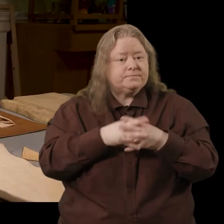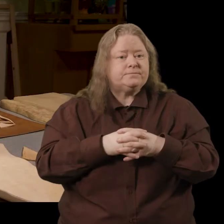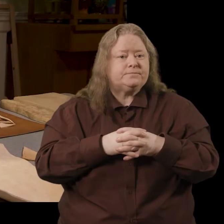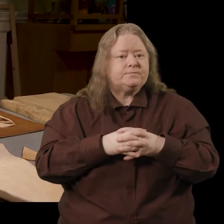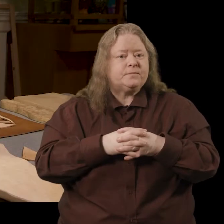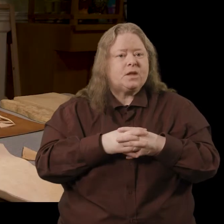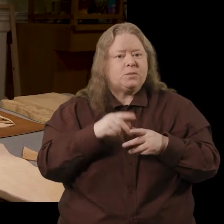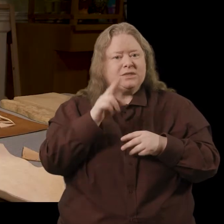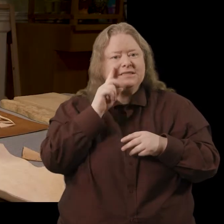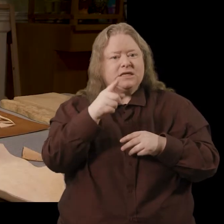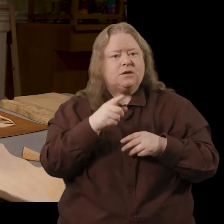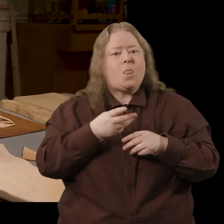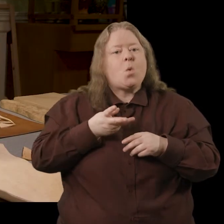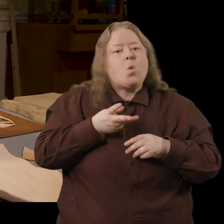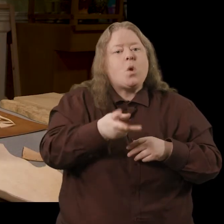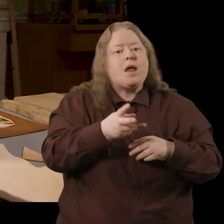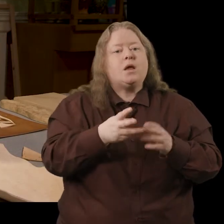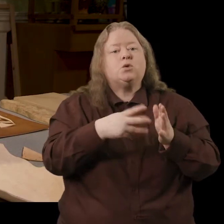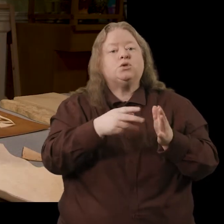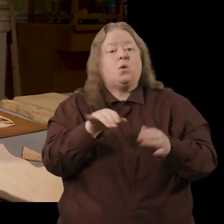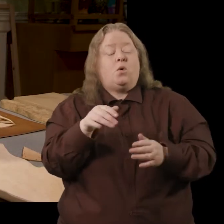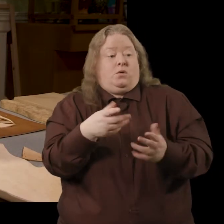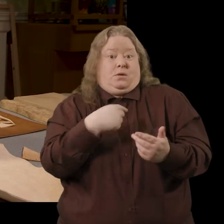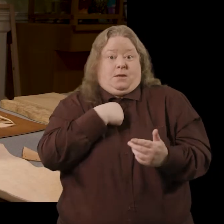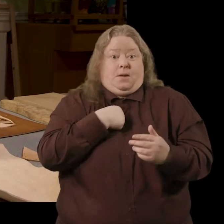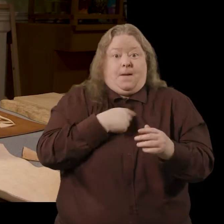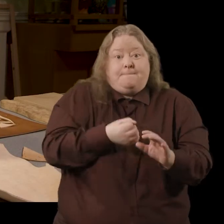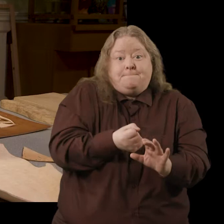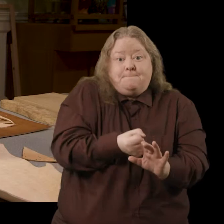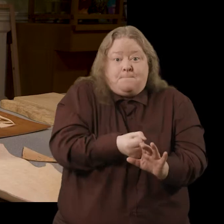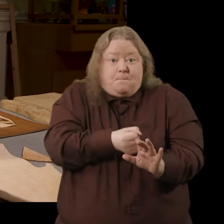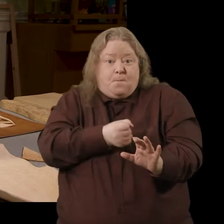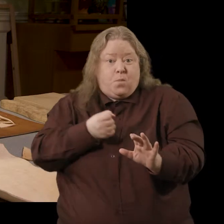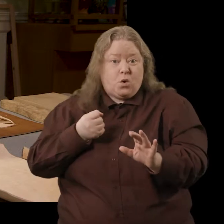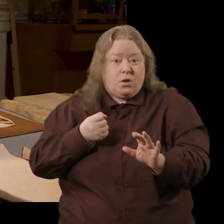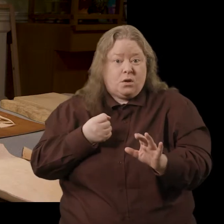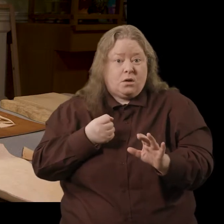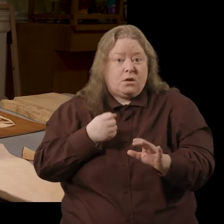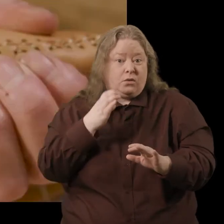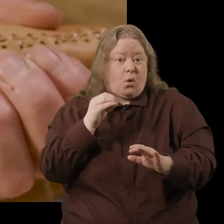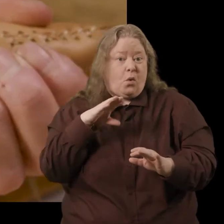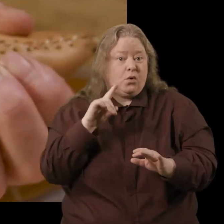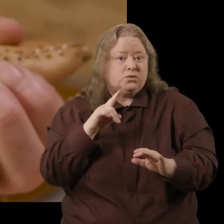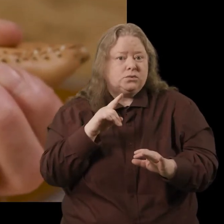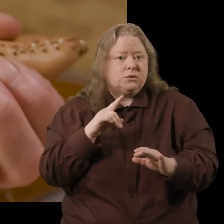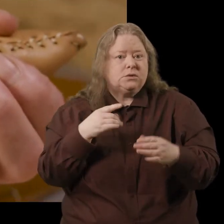But you can see here the way in which when I pull the cord, it pulls the